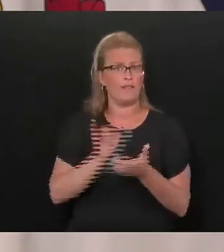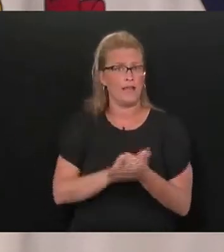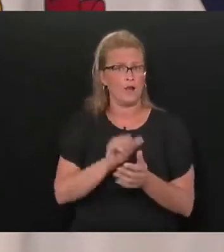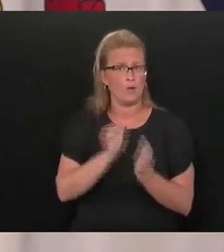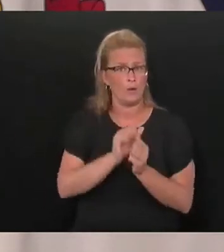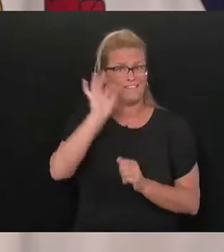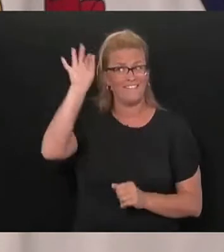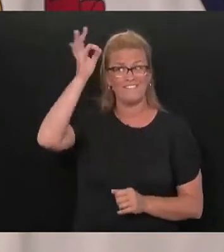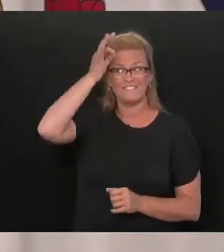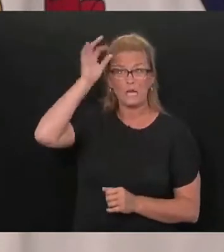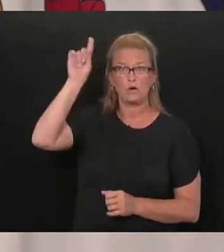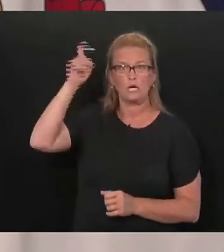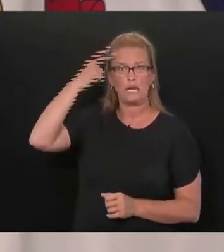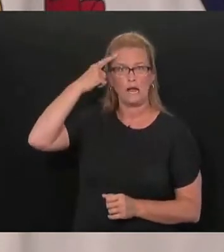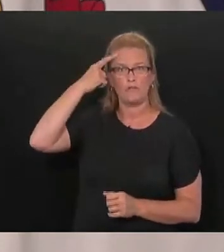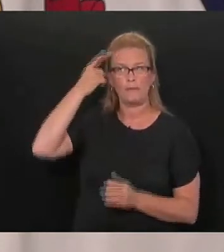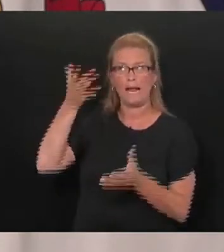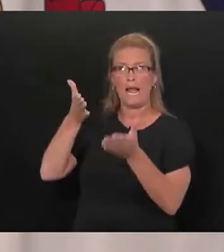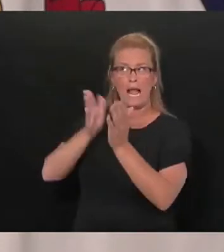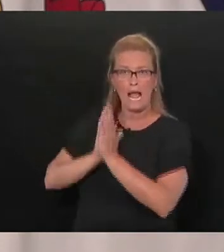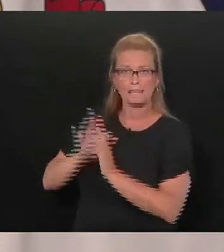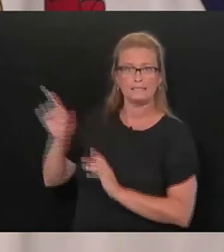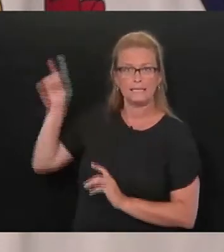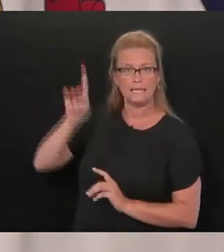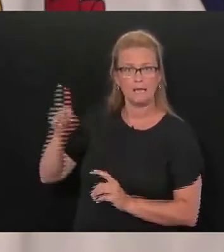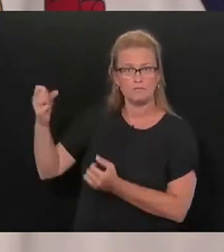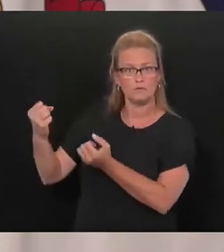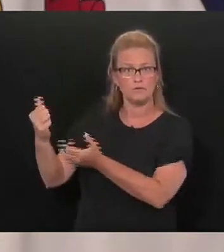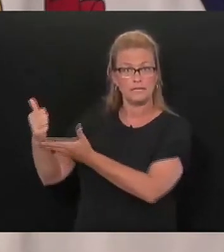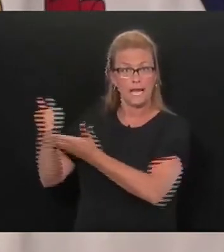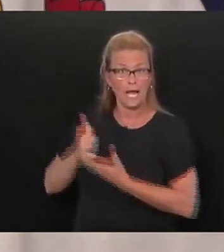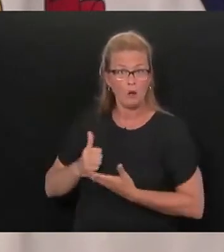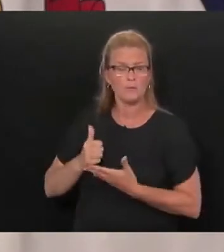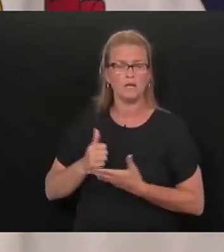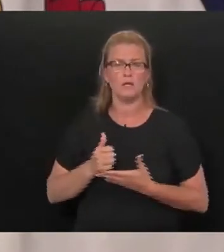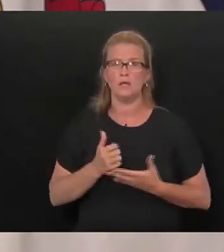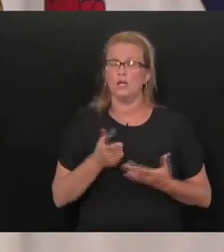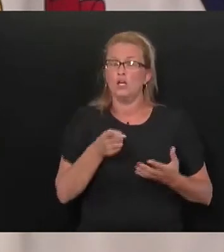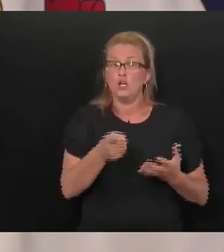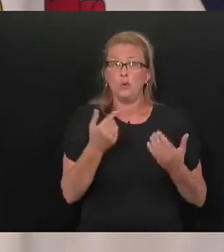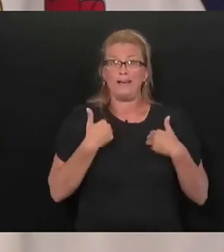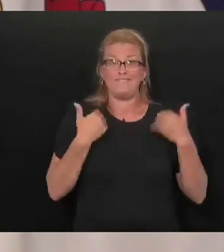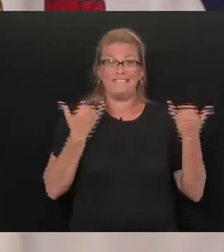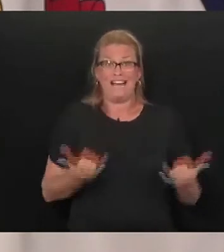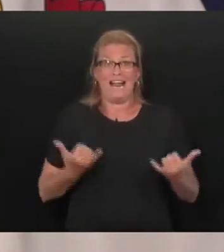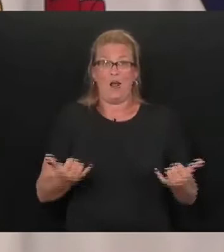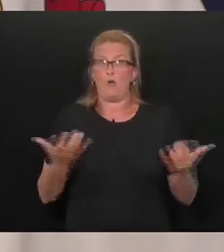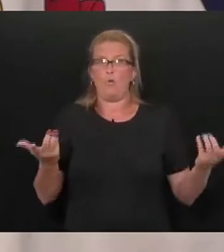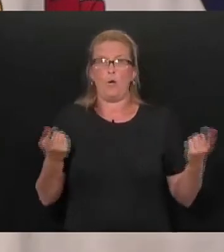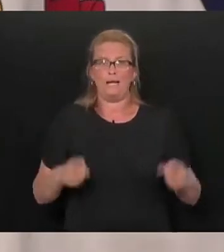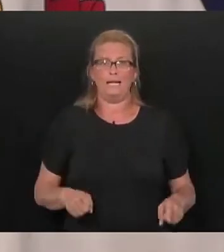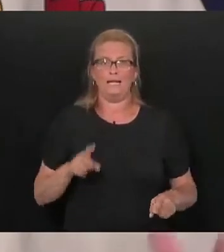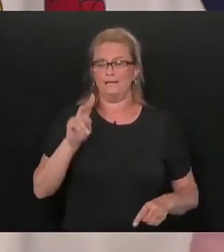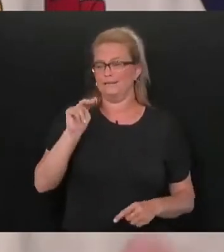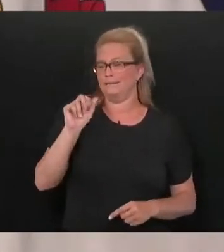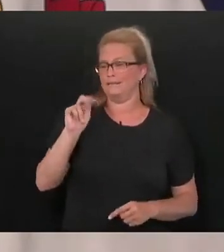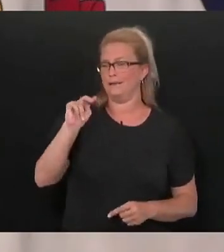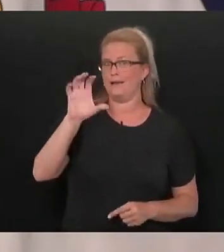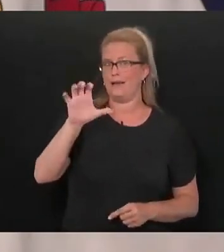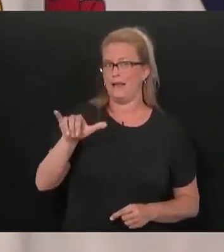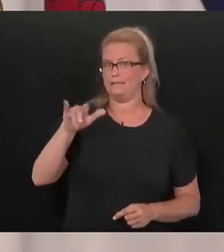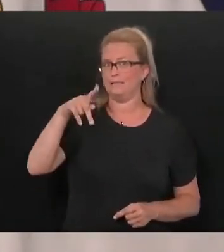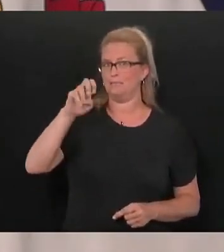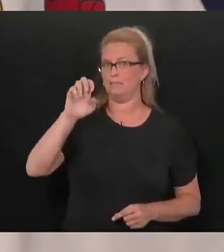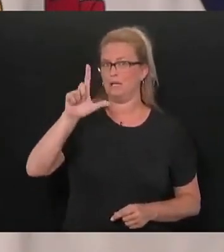them repeatedly and everything, and what you've got going on right now is you've got Nancy Pelosi and you've got our